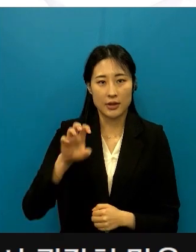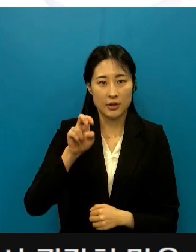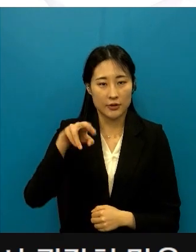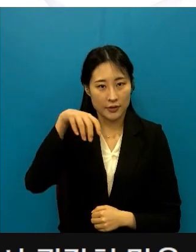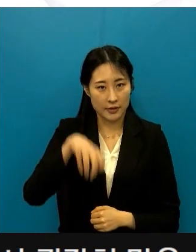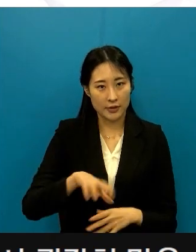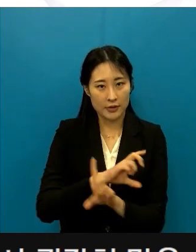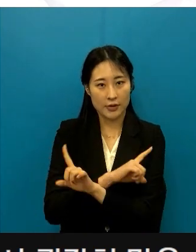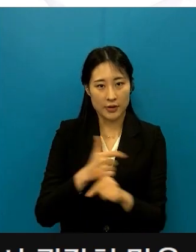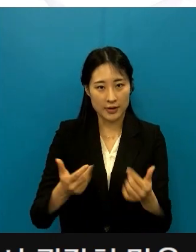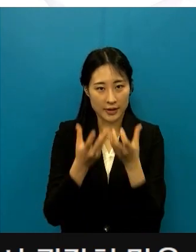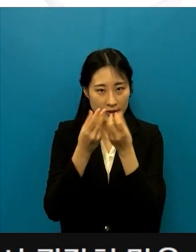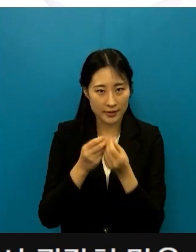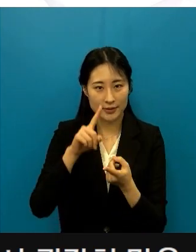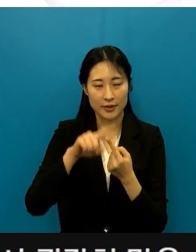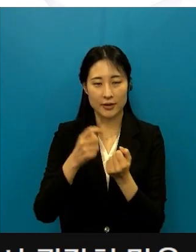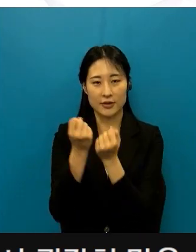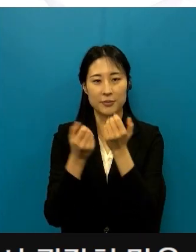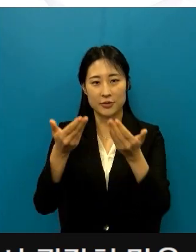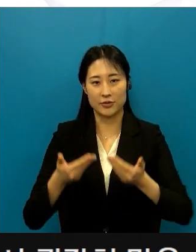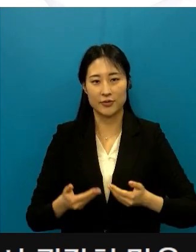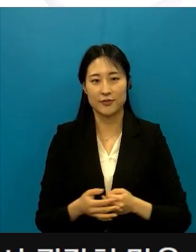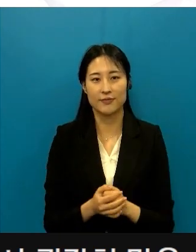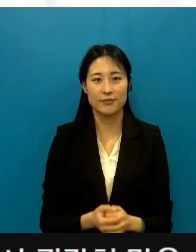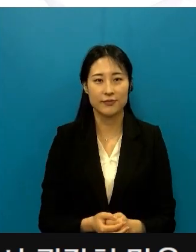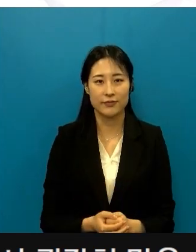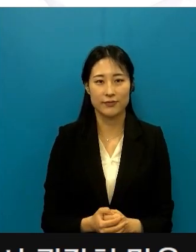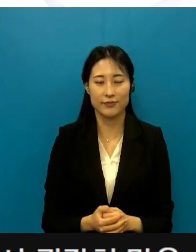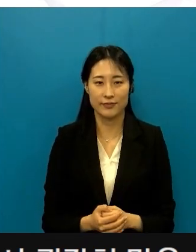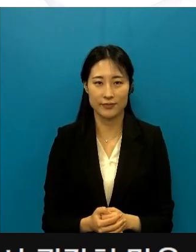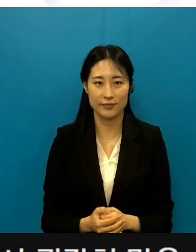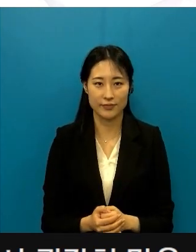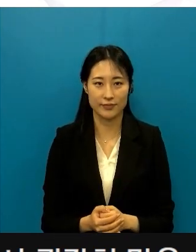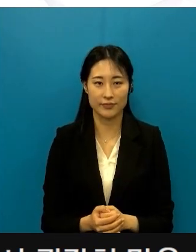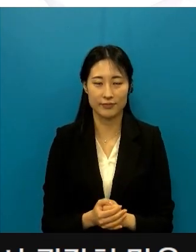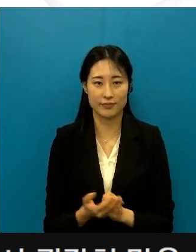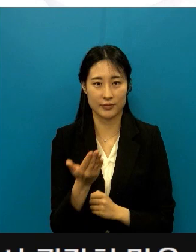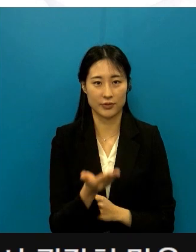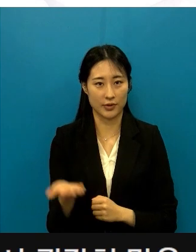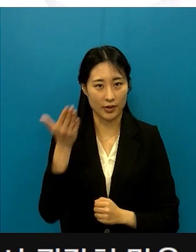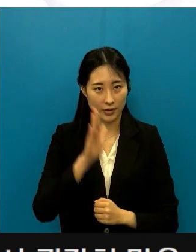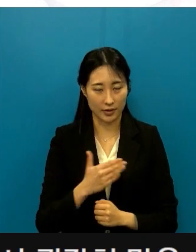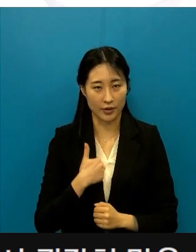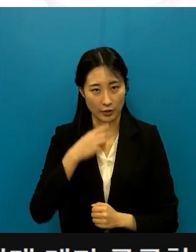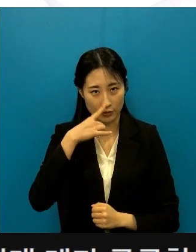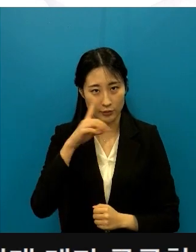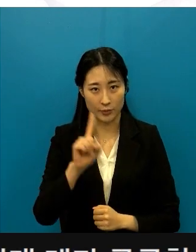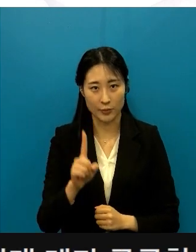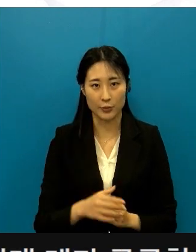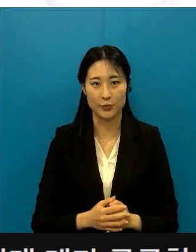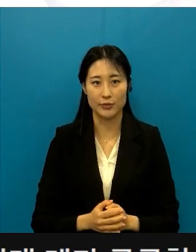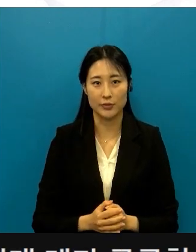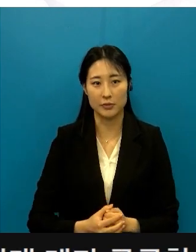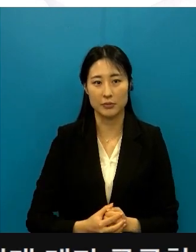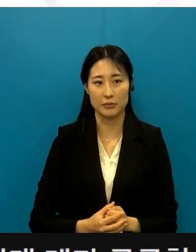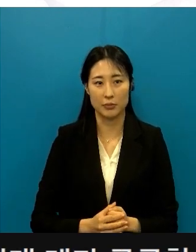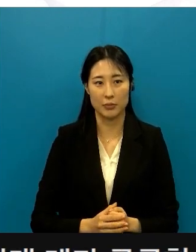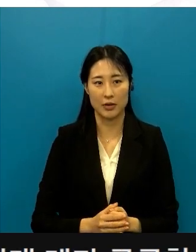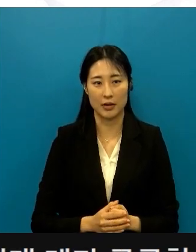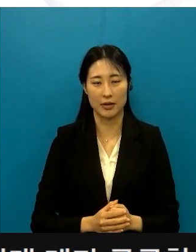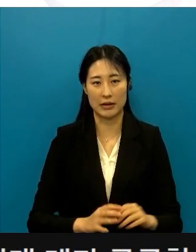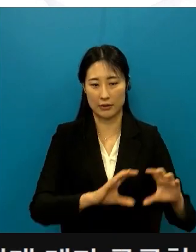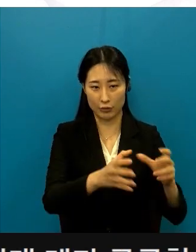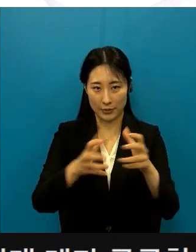European member states. But I just wonder, although the many countries are actually adopted a different approach to euthanasia,